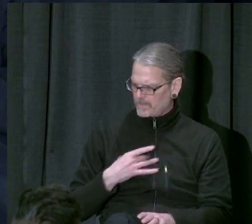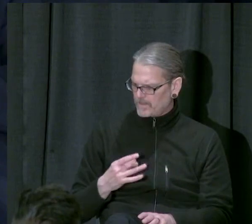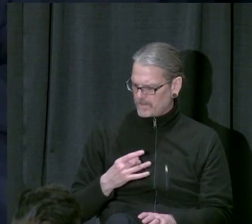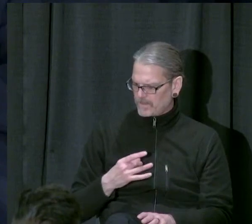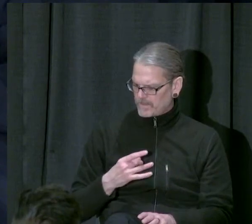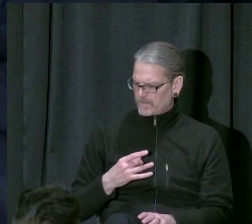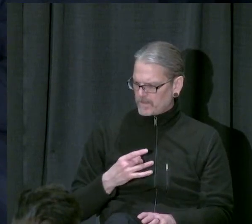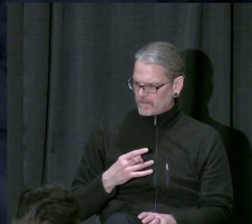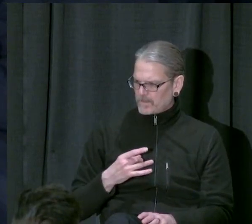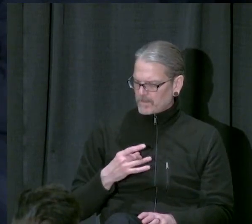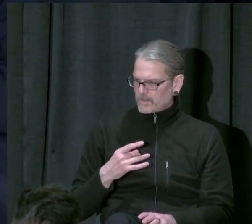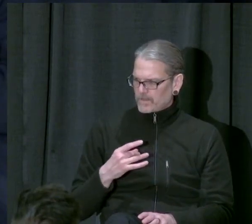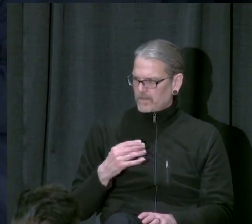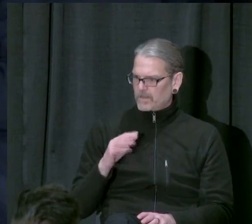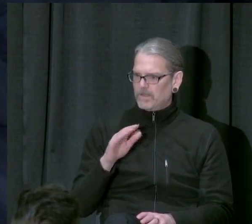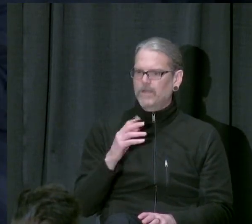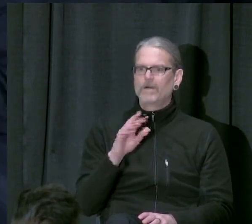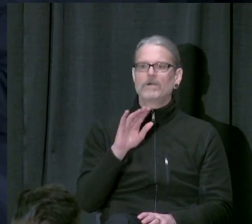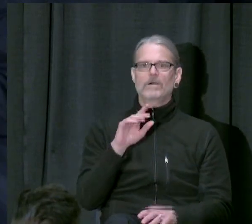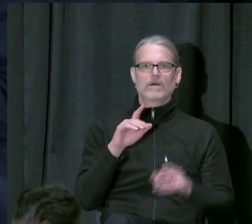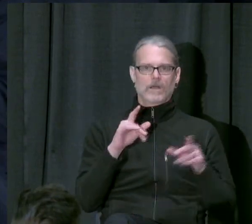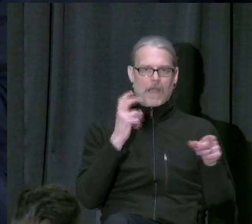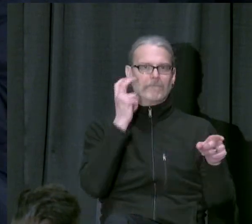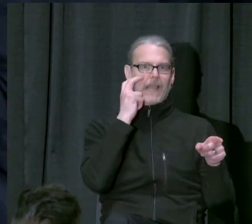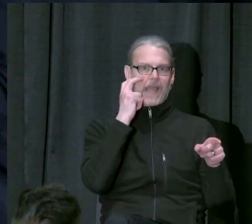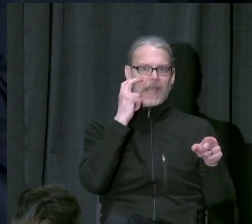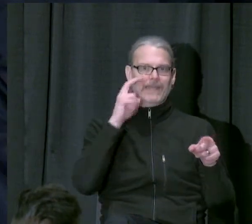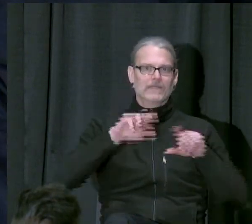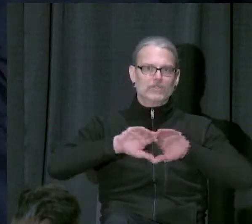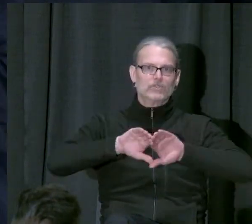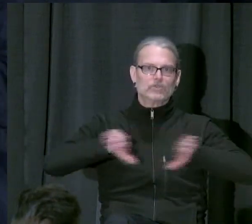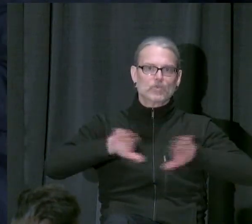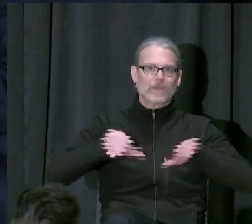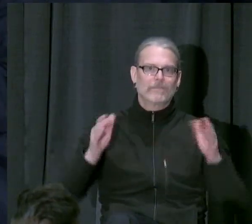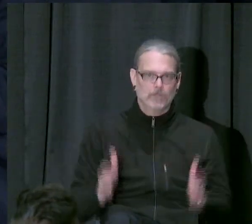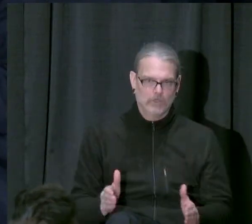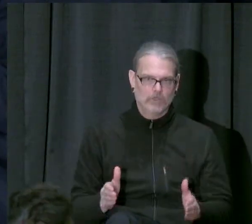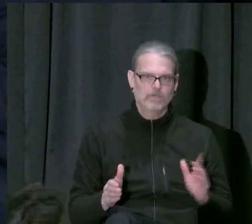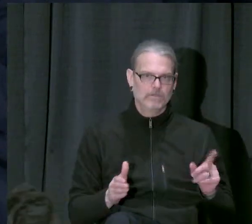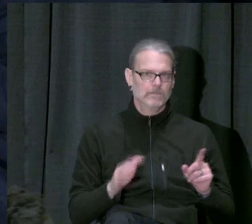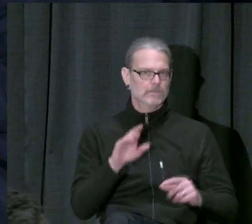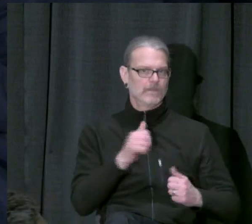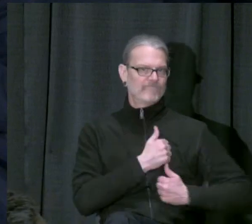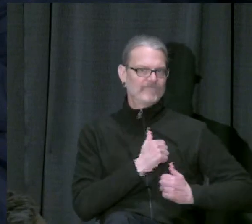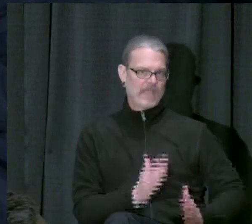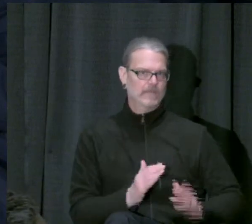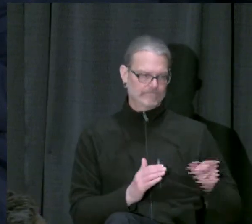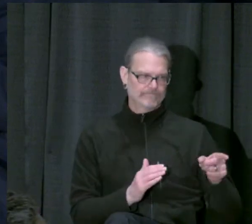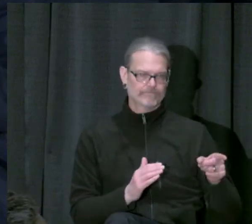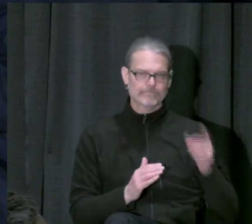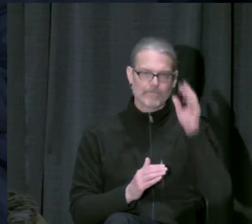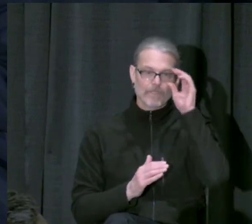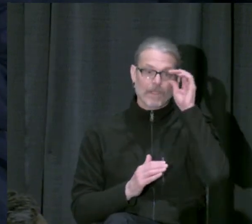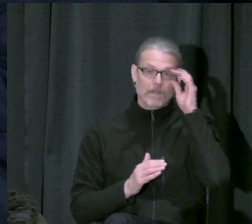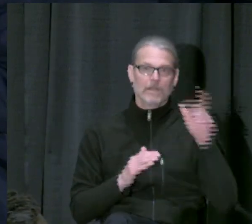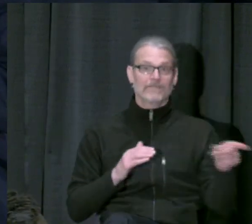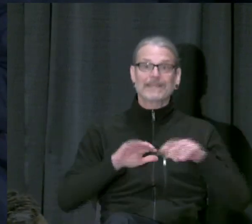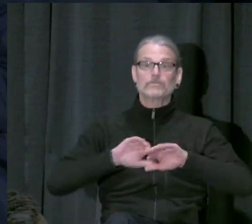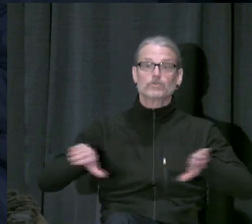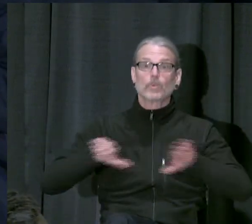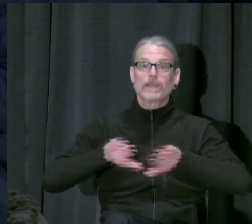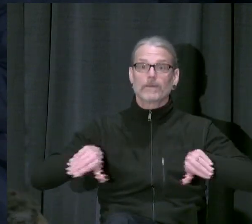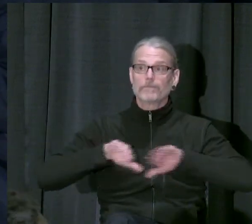on is we have a blind swimmer, veteran, and they swim